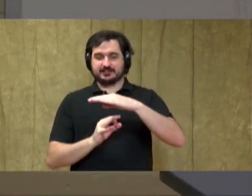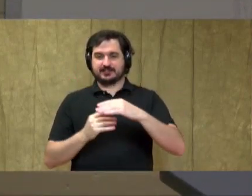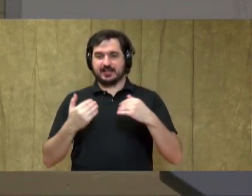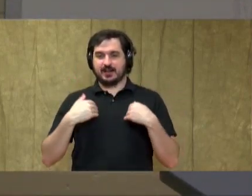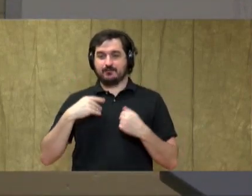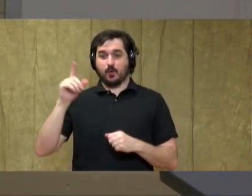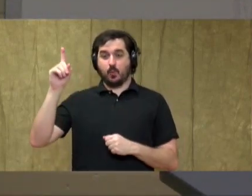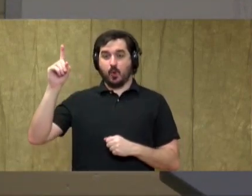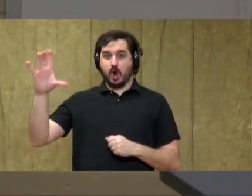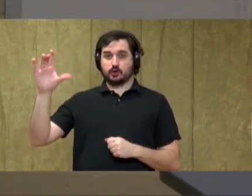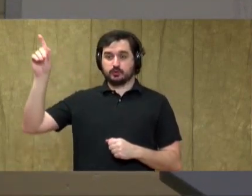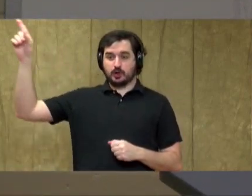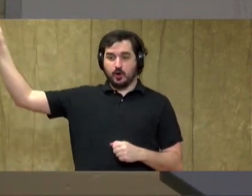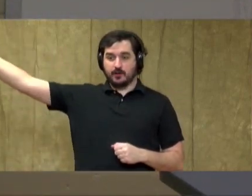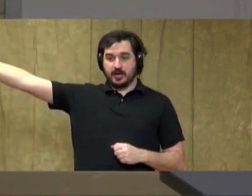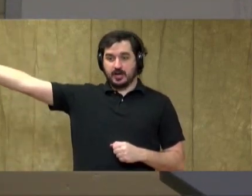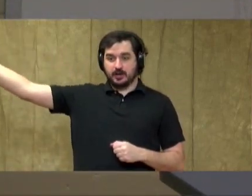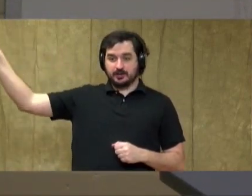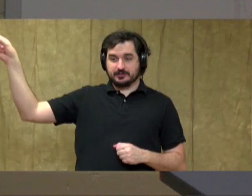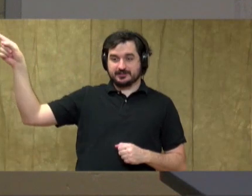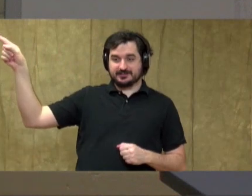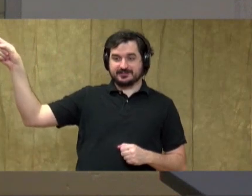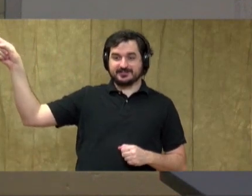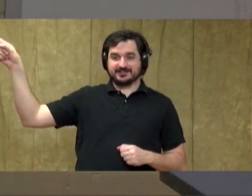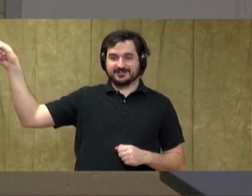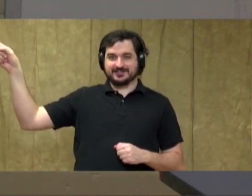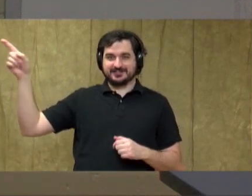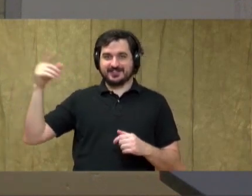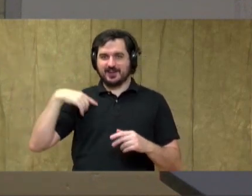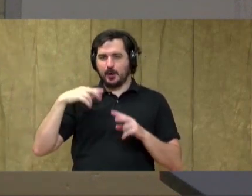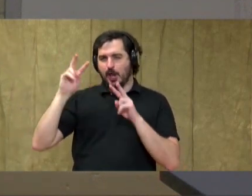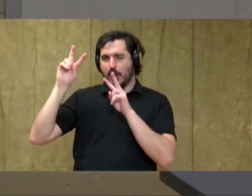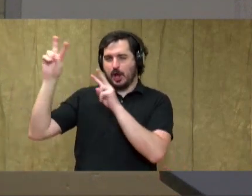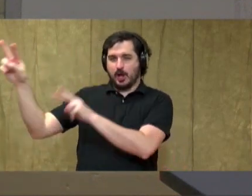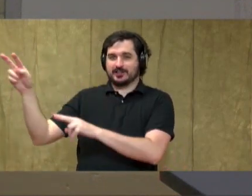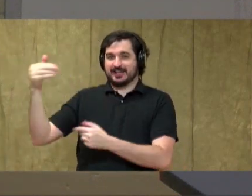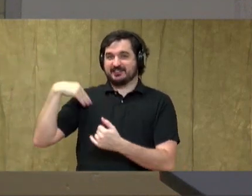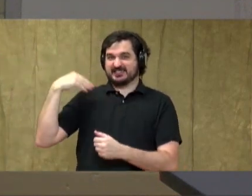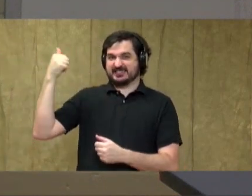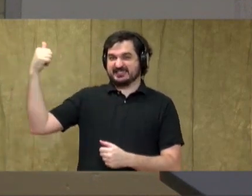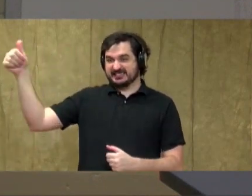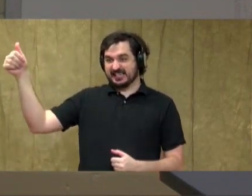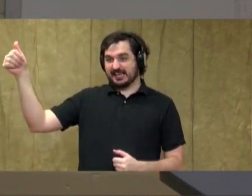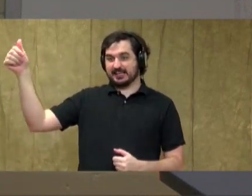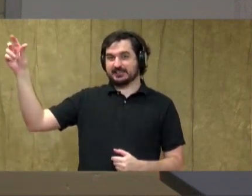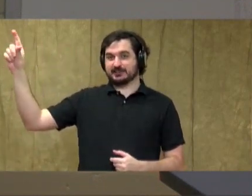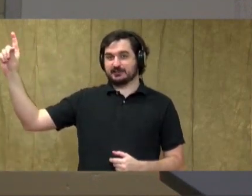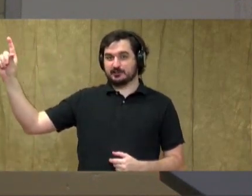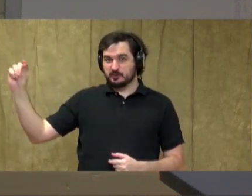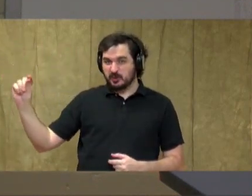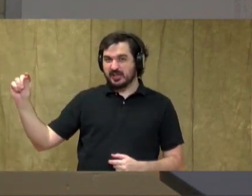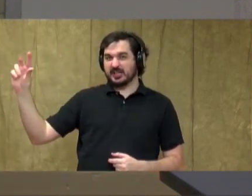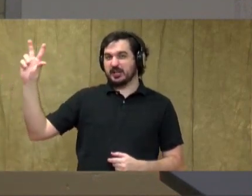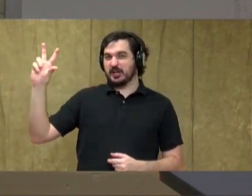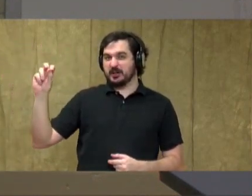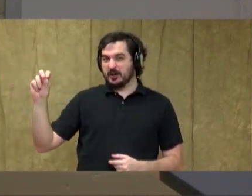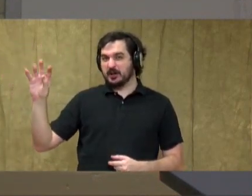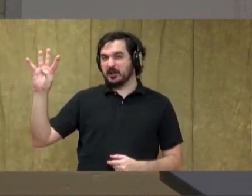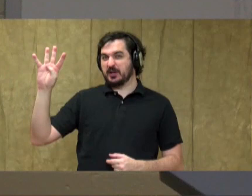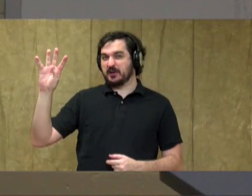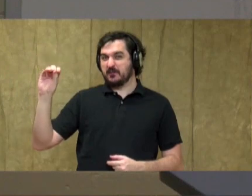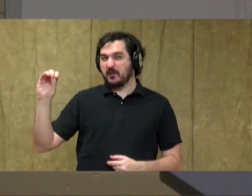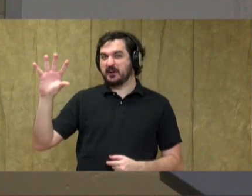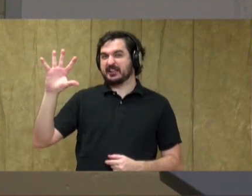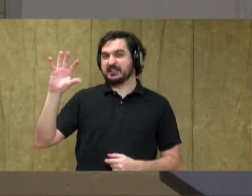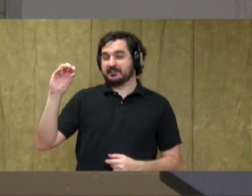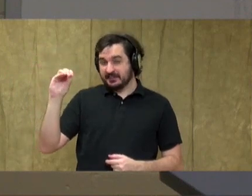here, and let's look. We have 10, 20, 30, 40, 50,